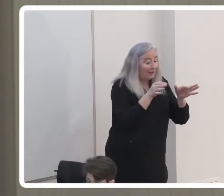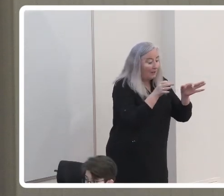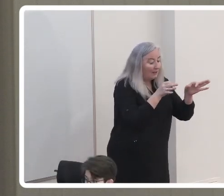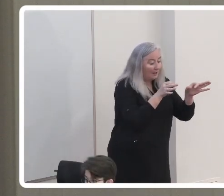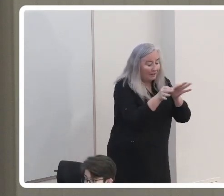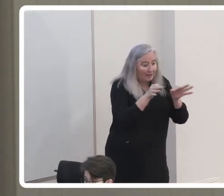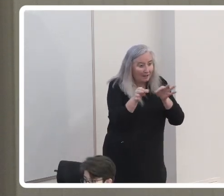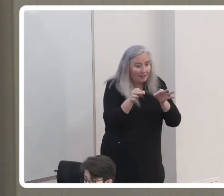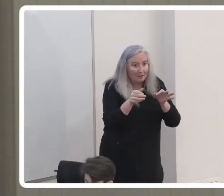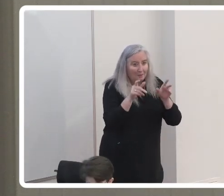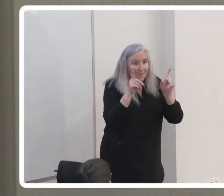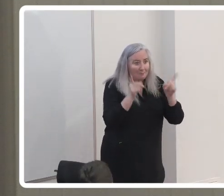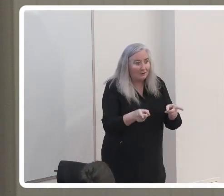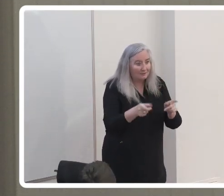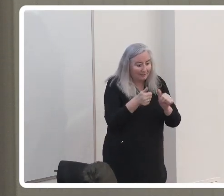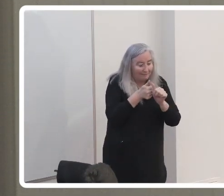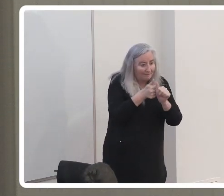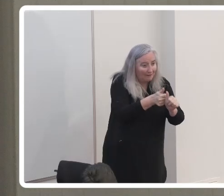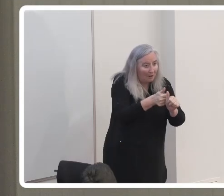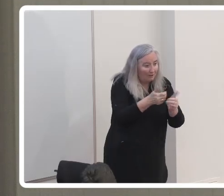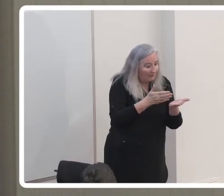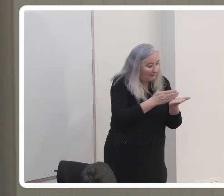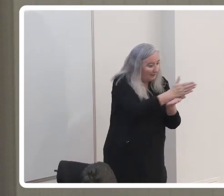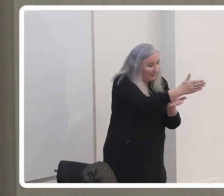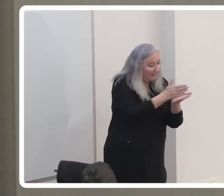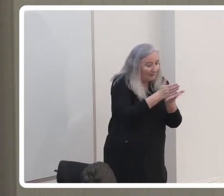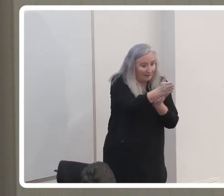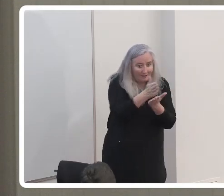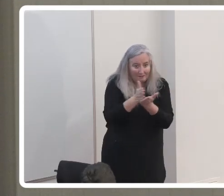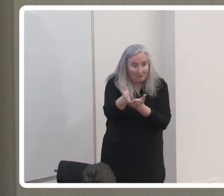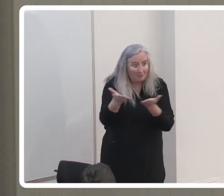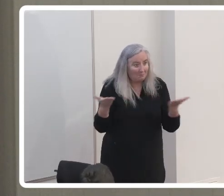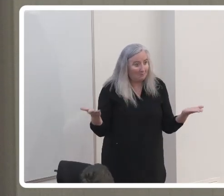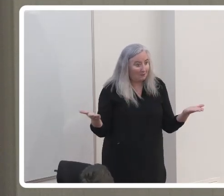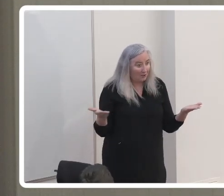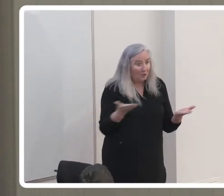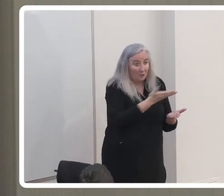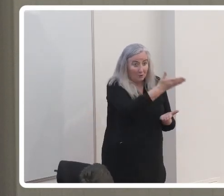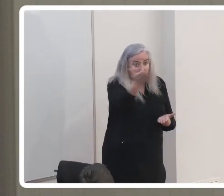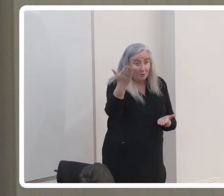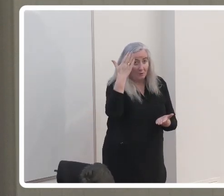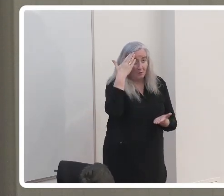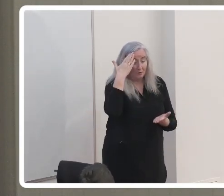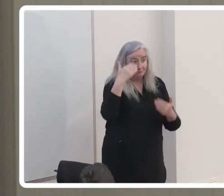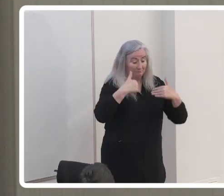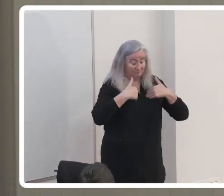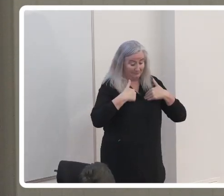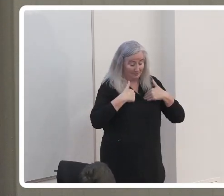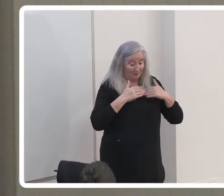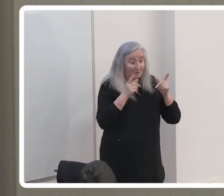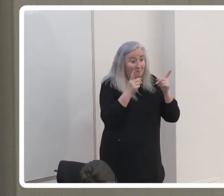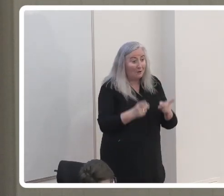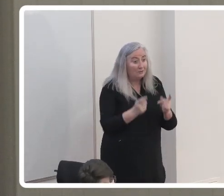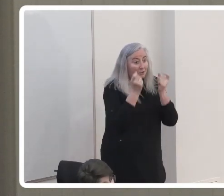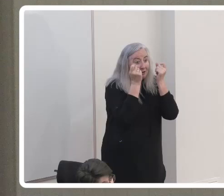we pursue? Which UN path should we engage with? And surely, to make an informed decision, one must understand